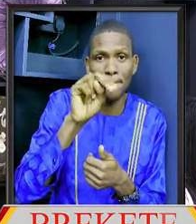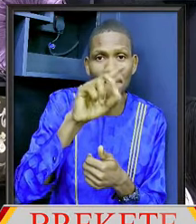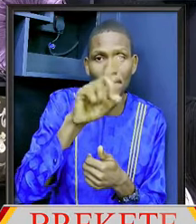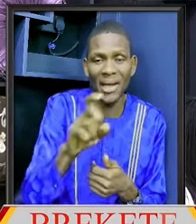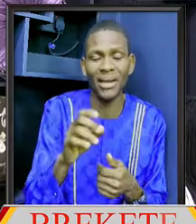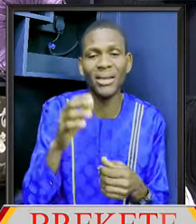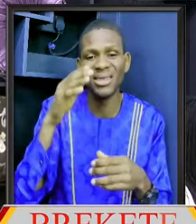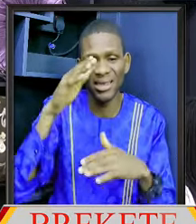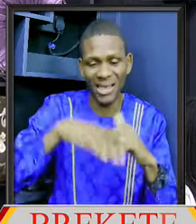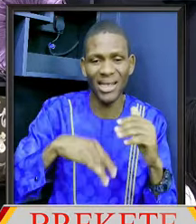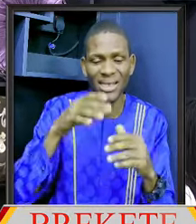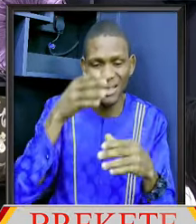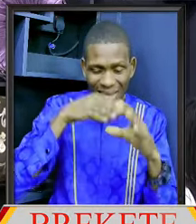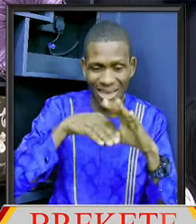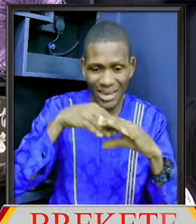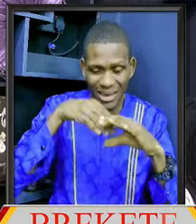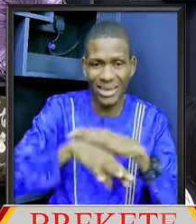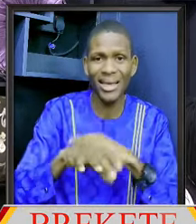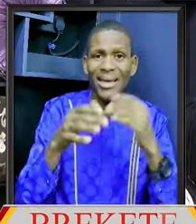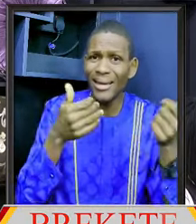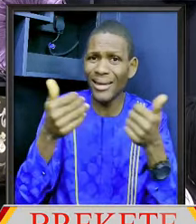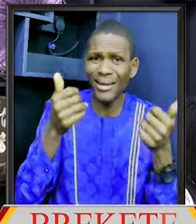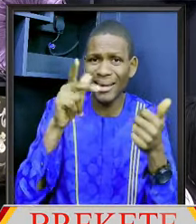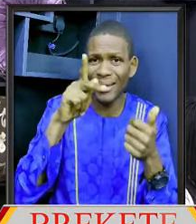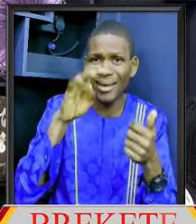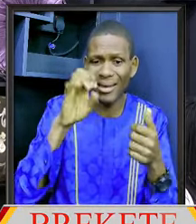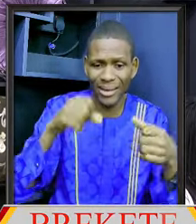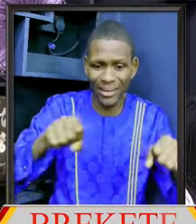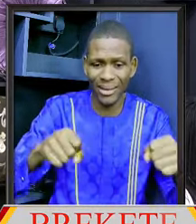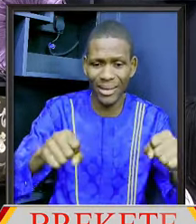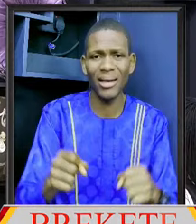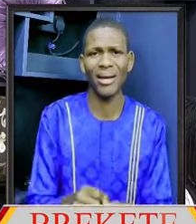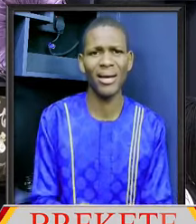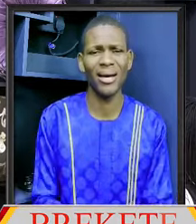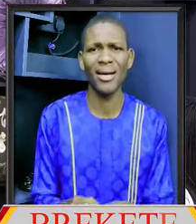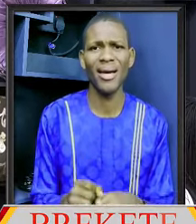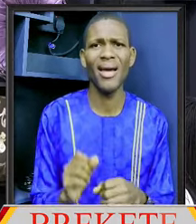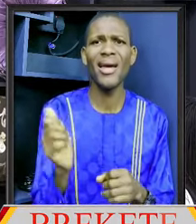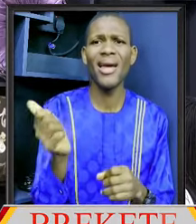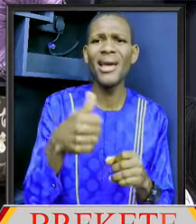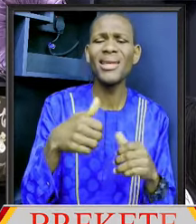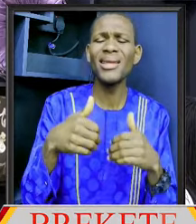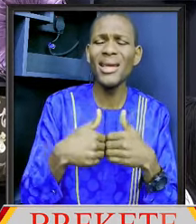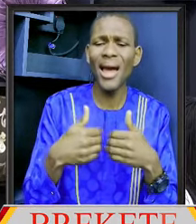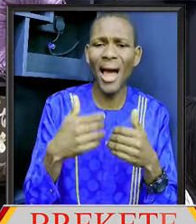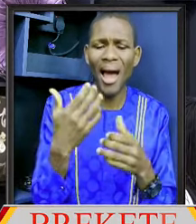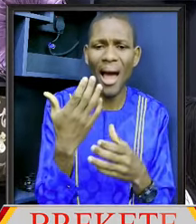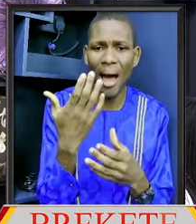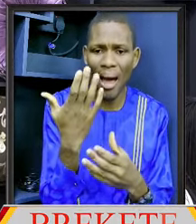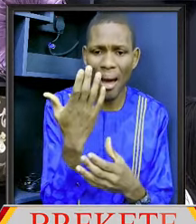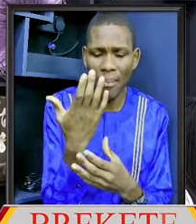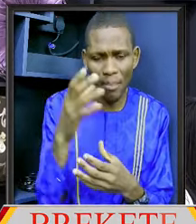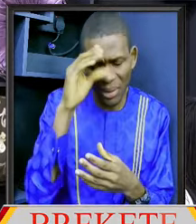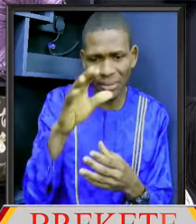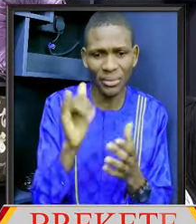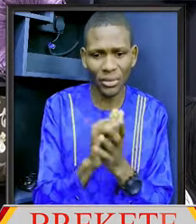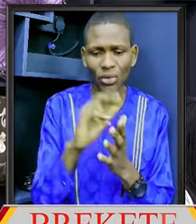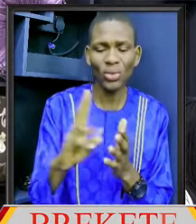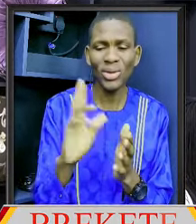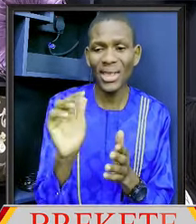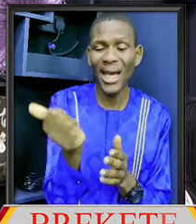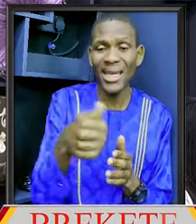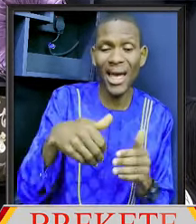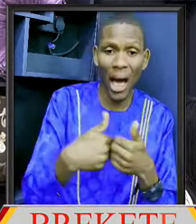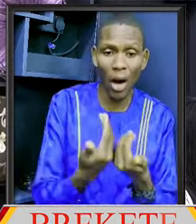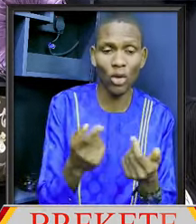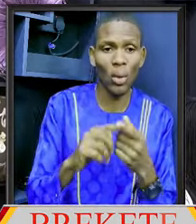Are we together? Yes. Now, any man will fit use anyhow to make money. When he see say the money